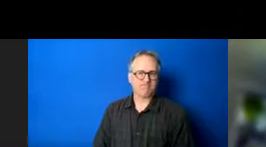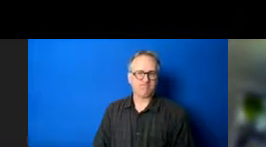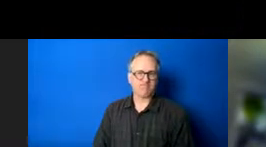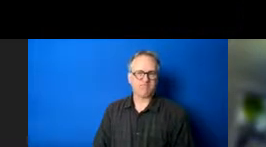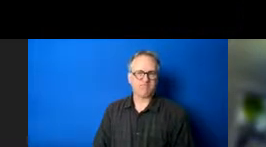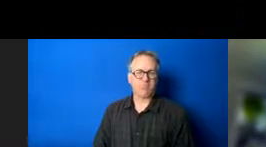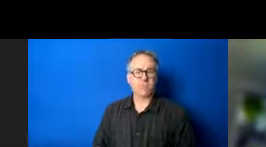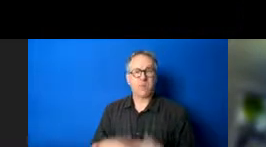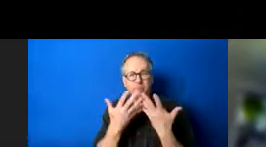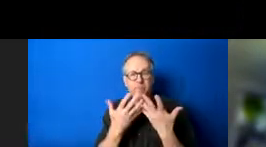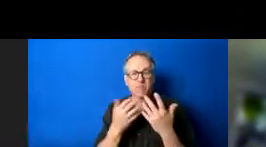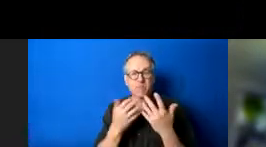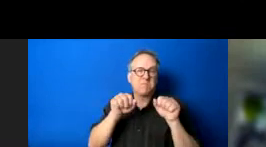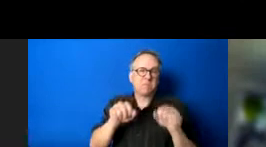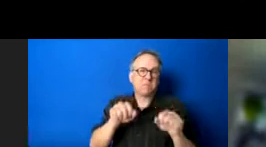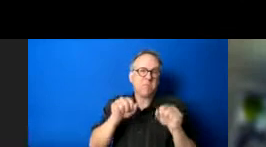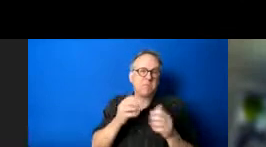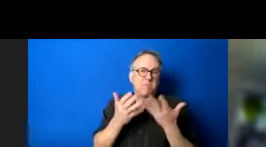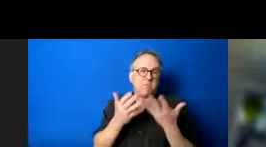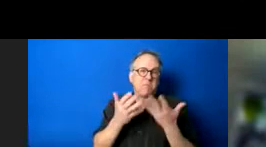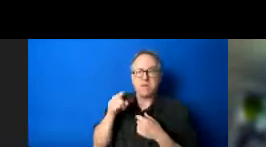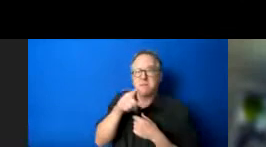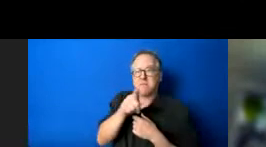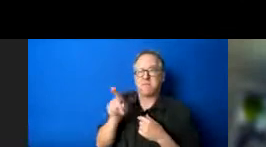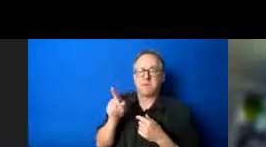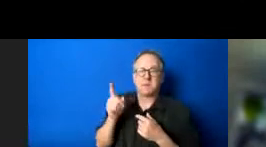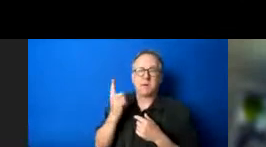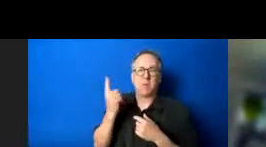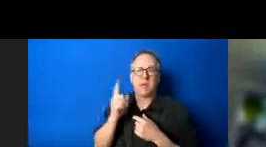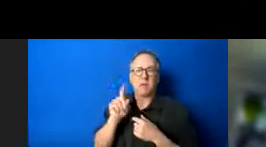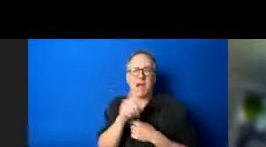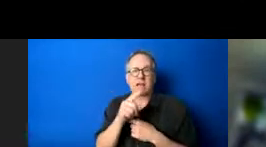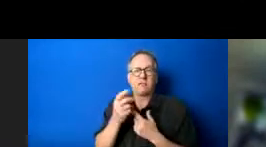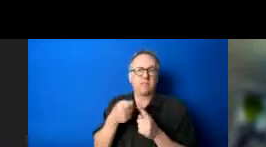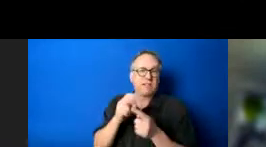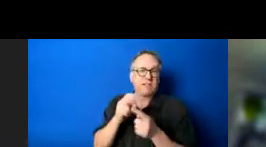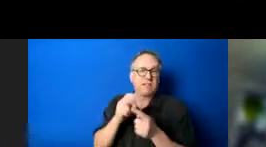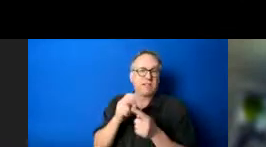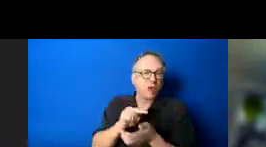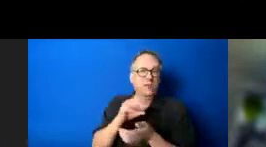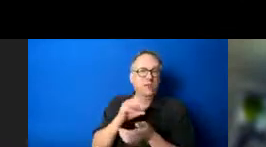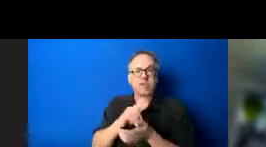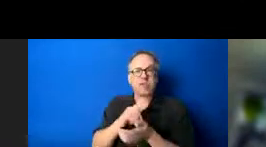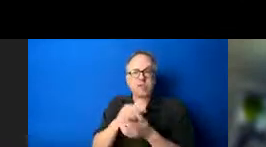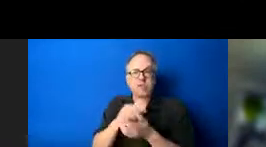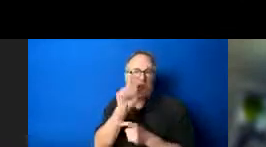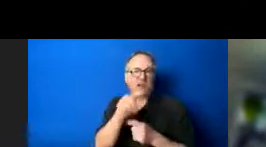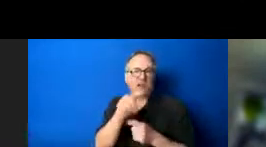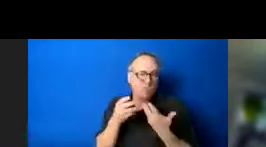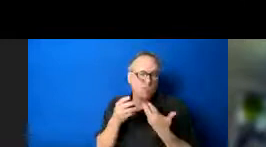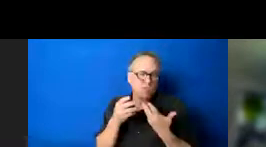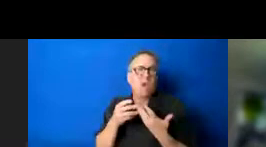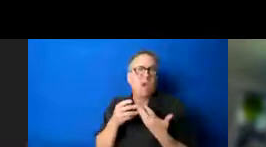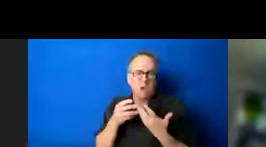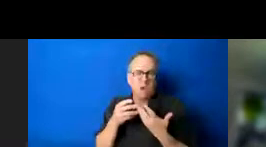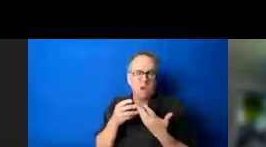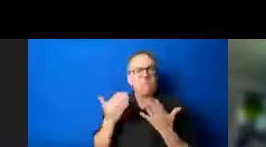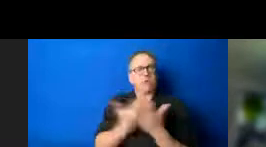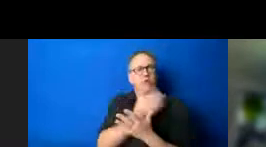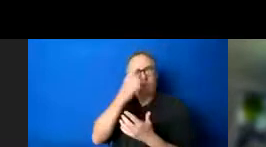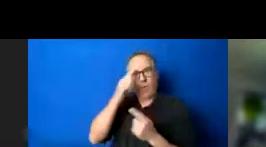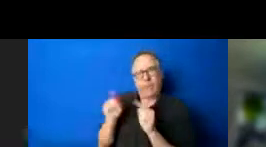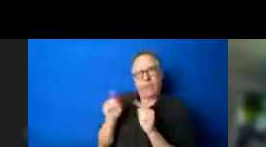It's possible that you might get questions from a nurse or a doctor, and this might be new for them. It